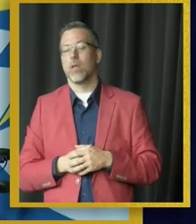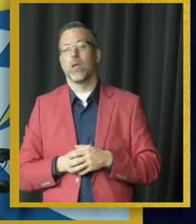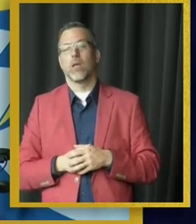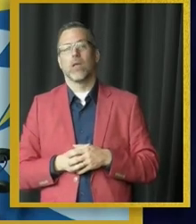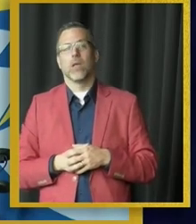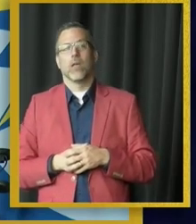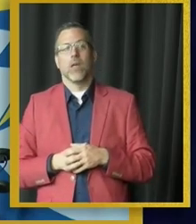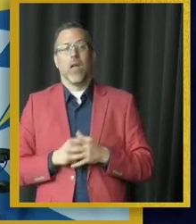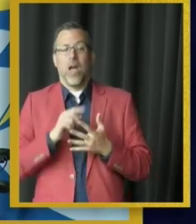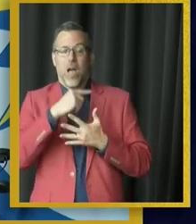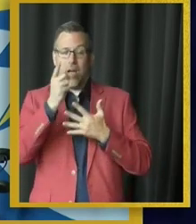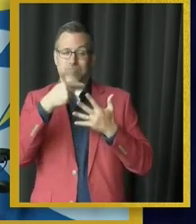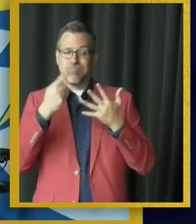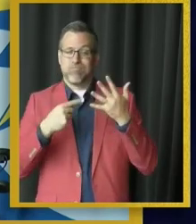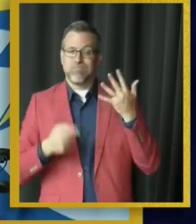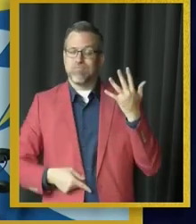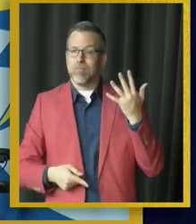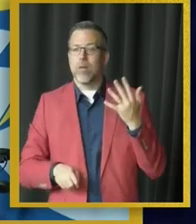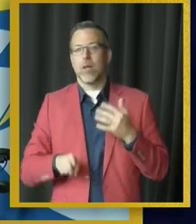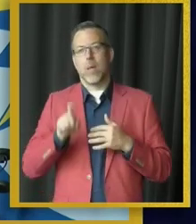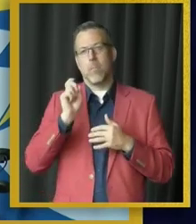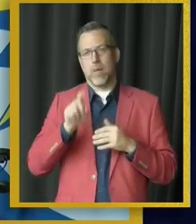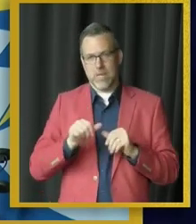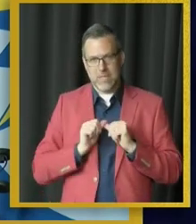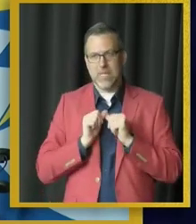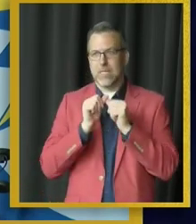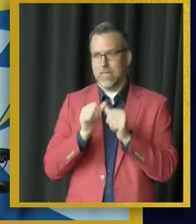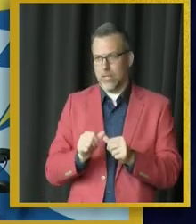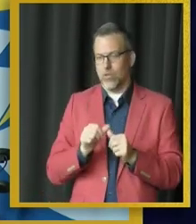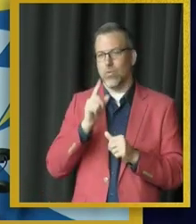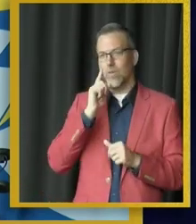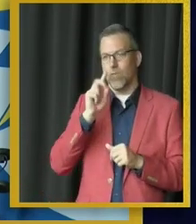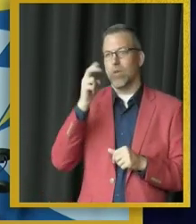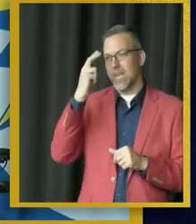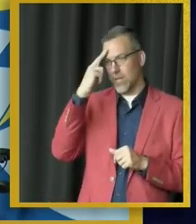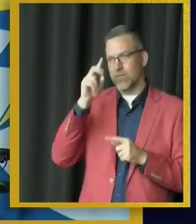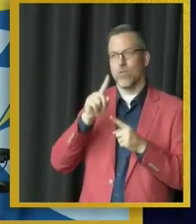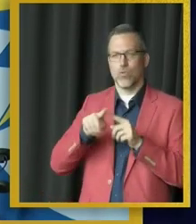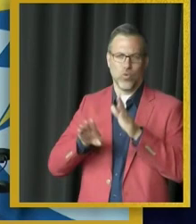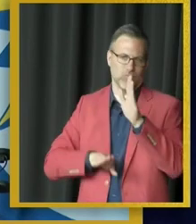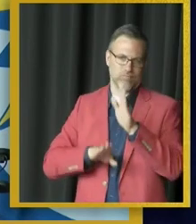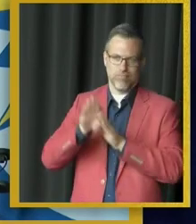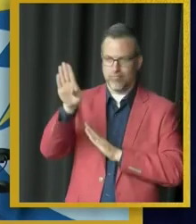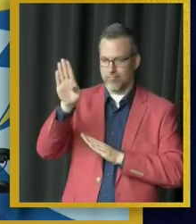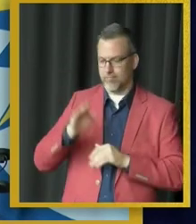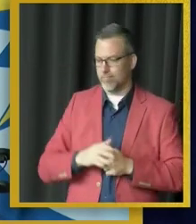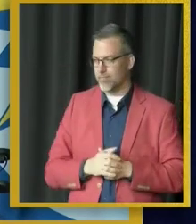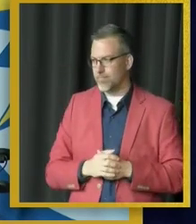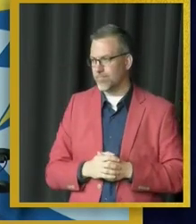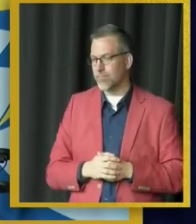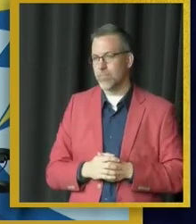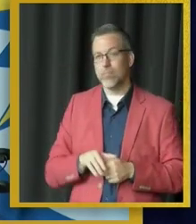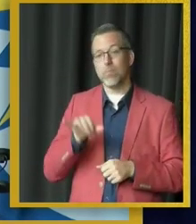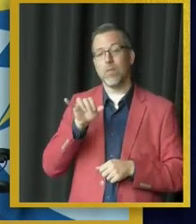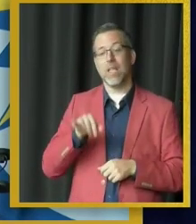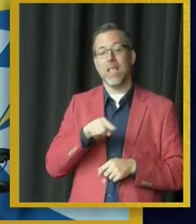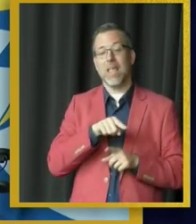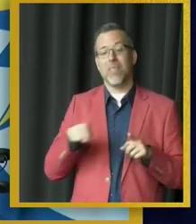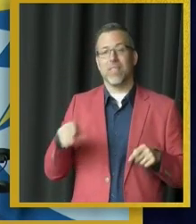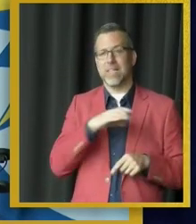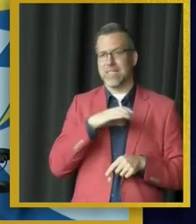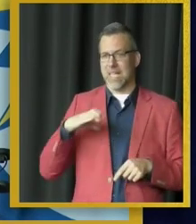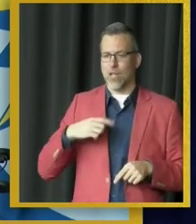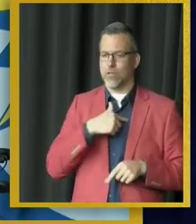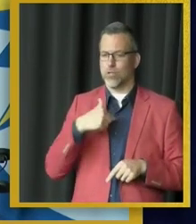of innovation and investment must continue for Nashville to thrive. With this council, we've taken on